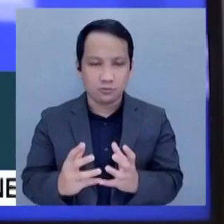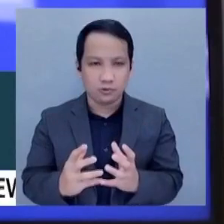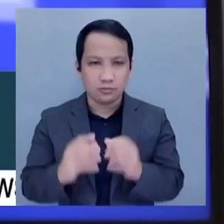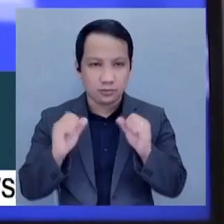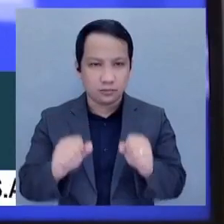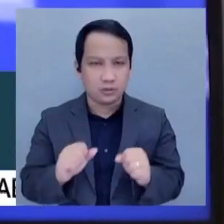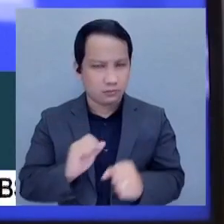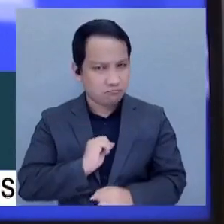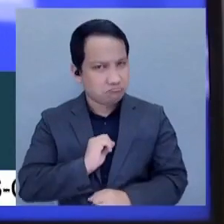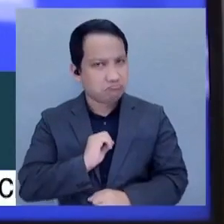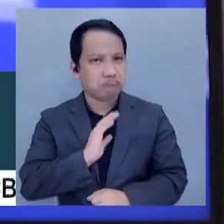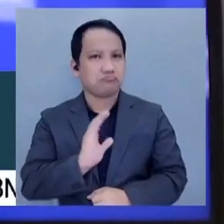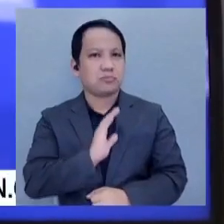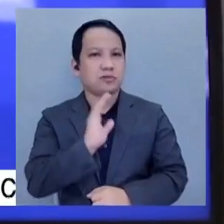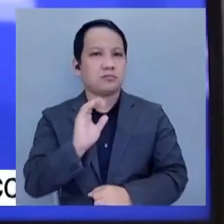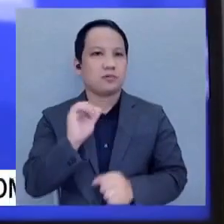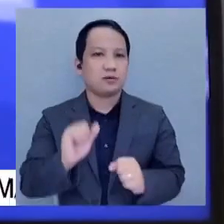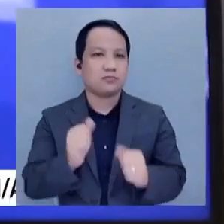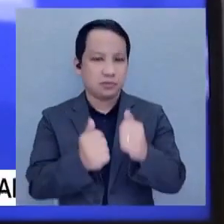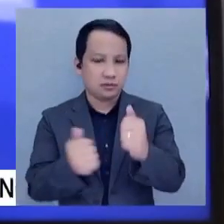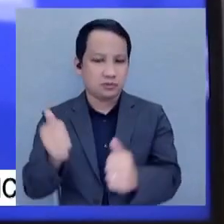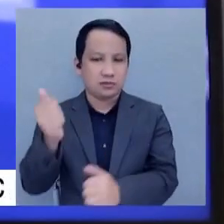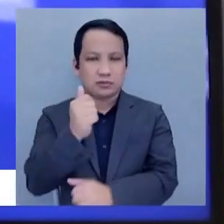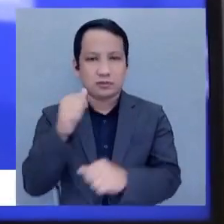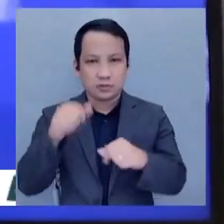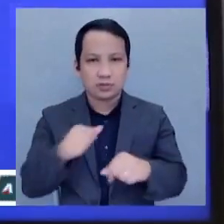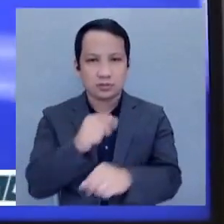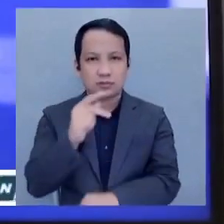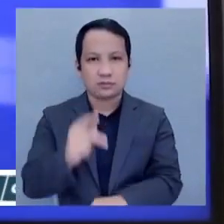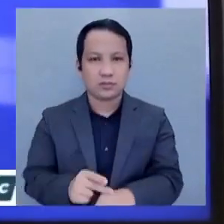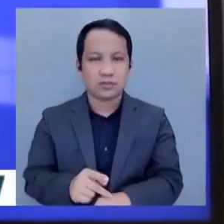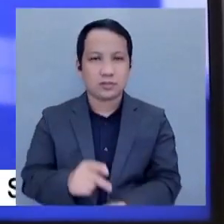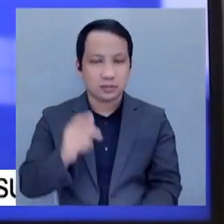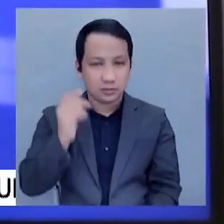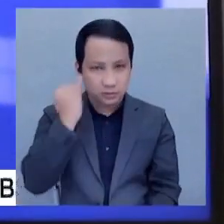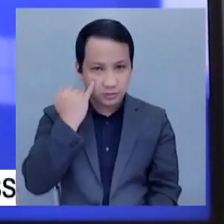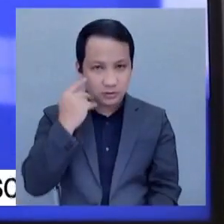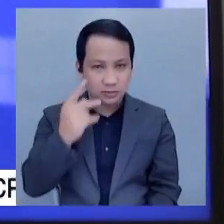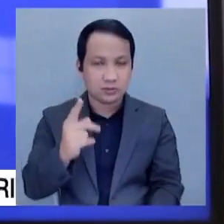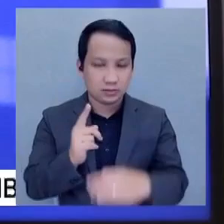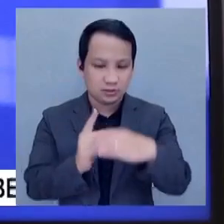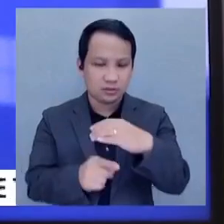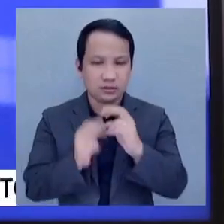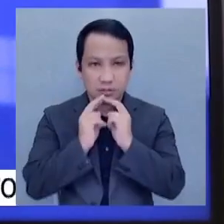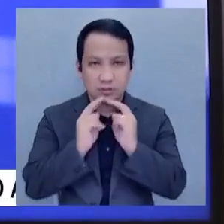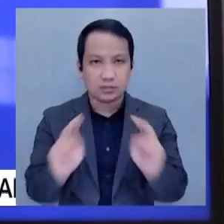staying on top in the country. Jackie Pascual, ABS-CBN News.